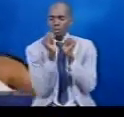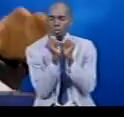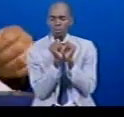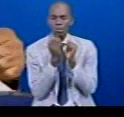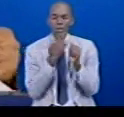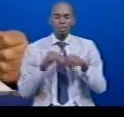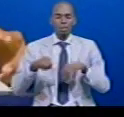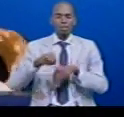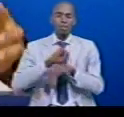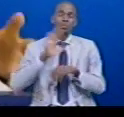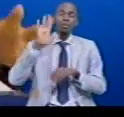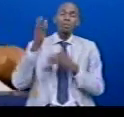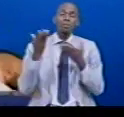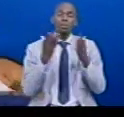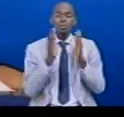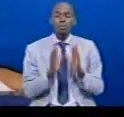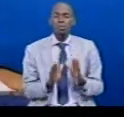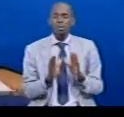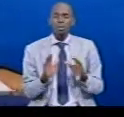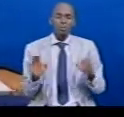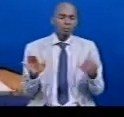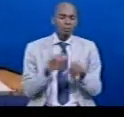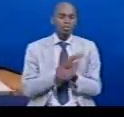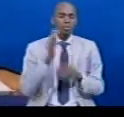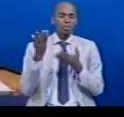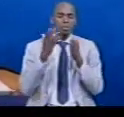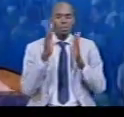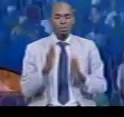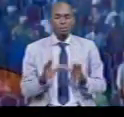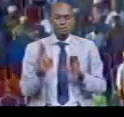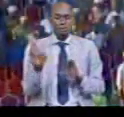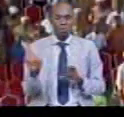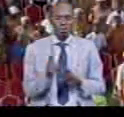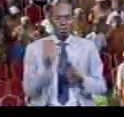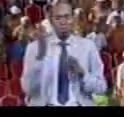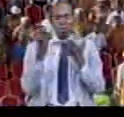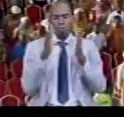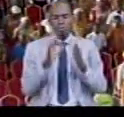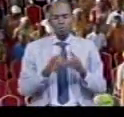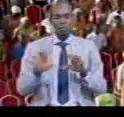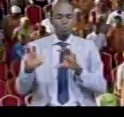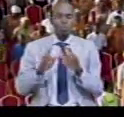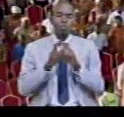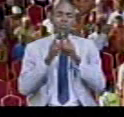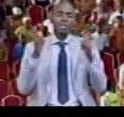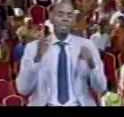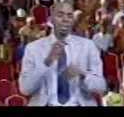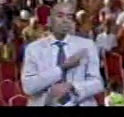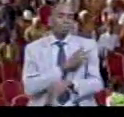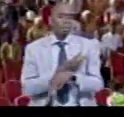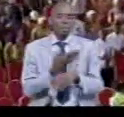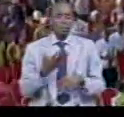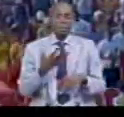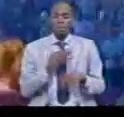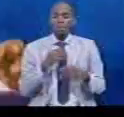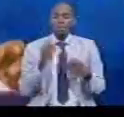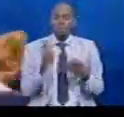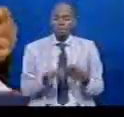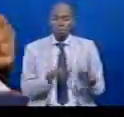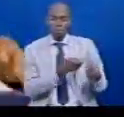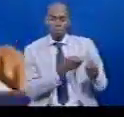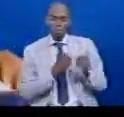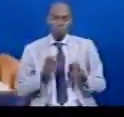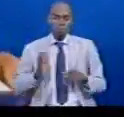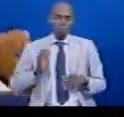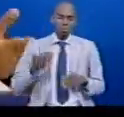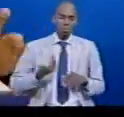servant. Possess him and use him to do great and mighty things, and to draw souls into, you know, give him utterance,